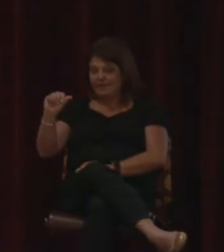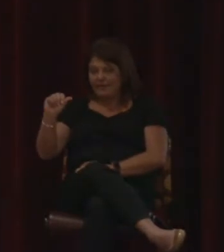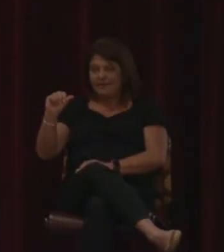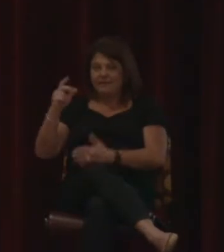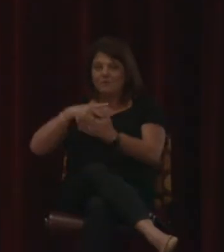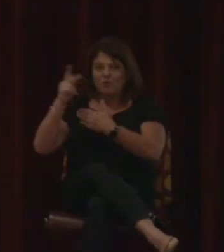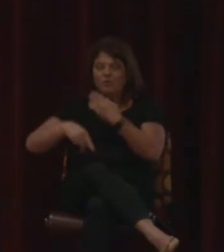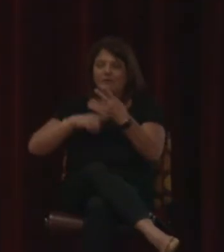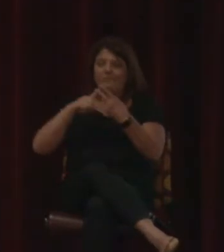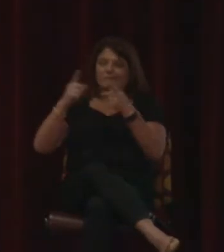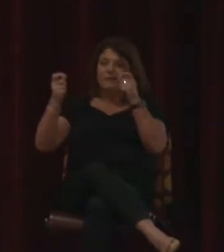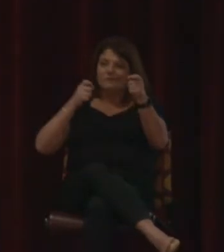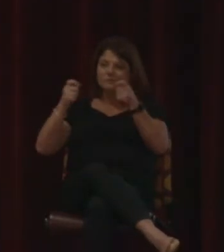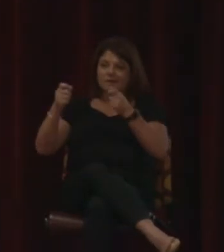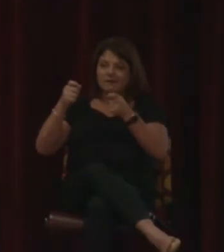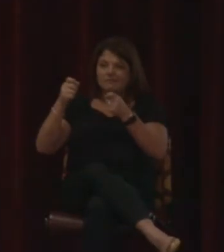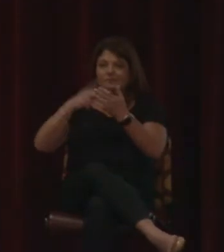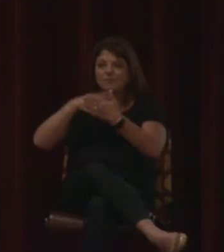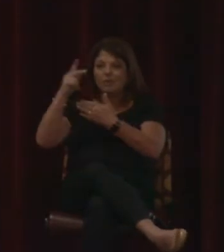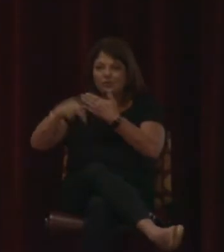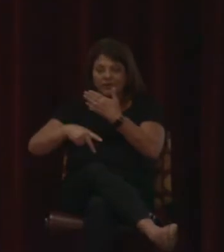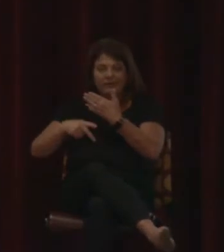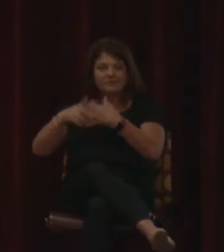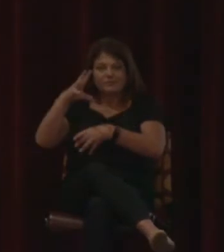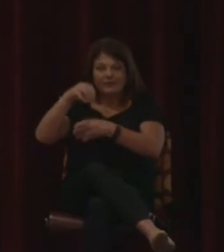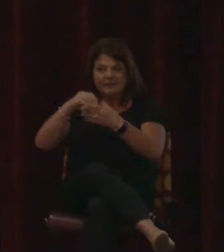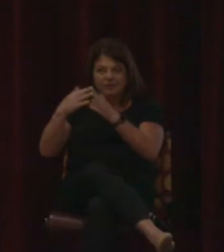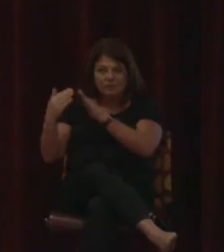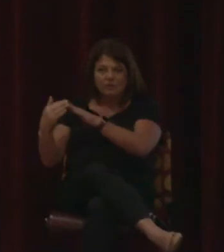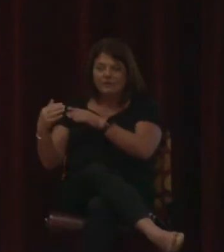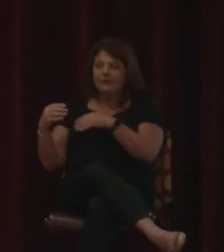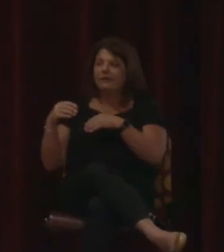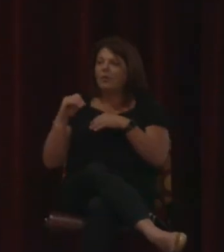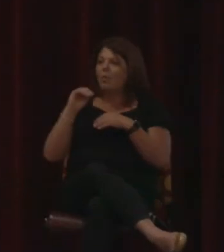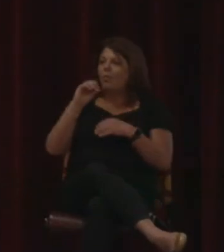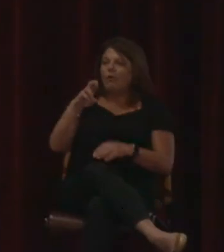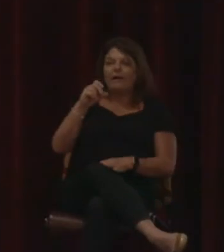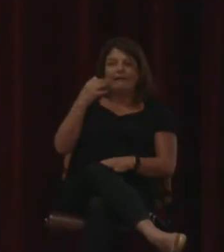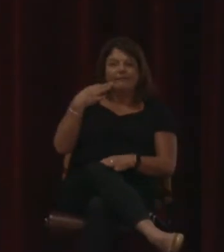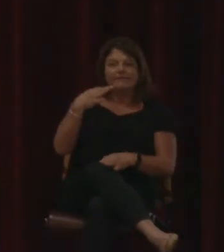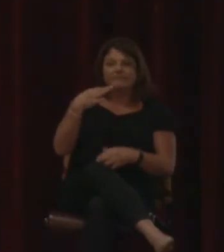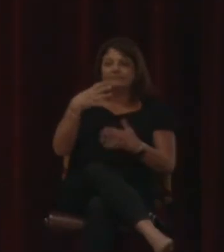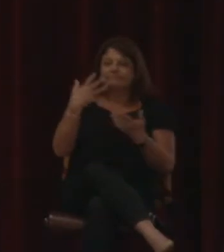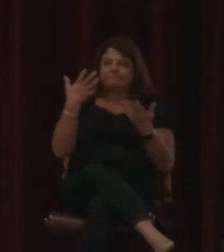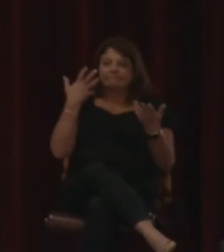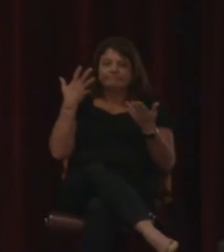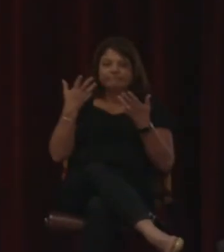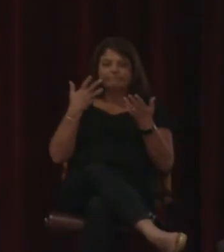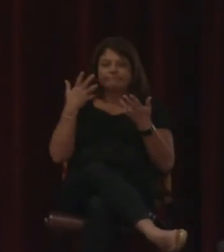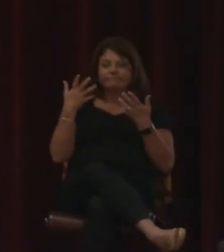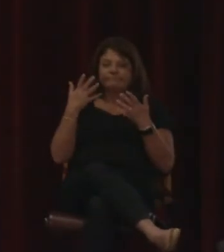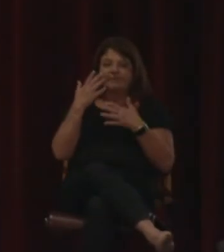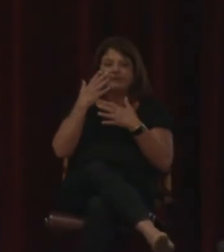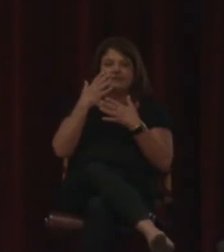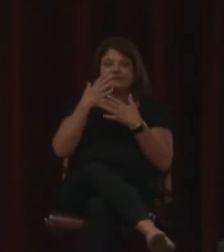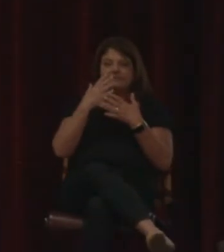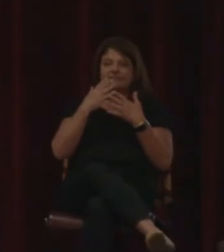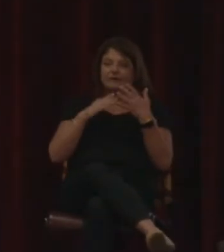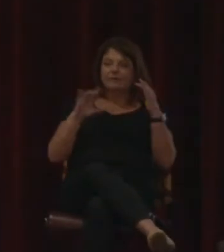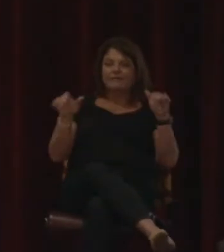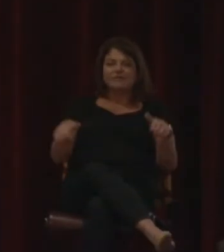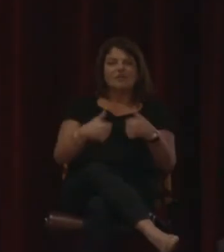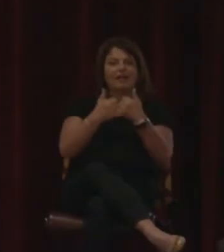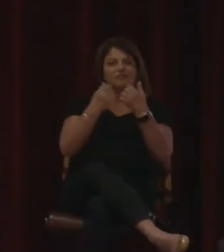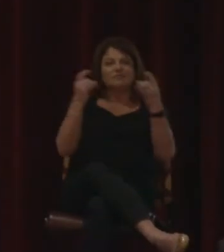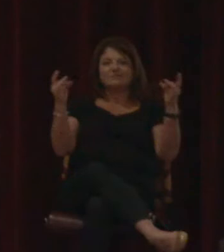programs for residents in the community, whether it's addressing the some of the challenges or the impediments